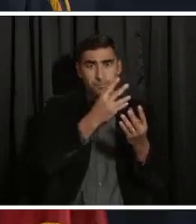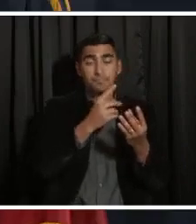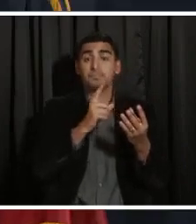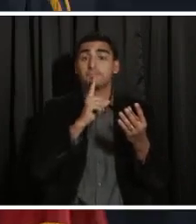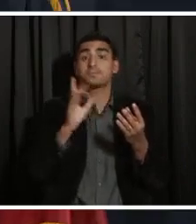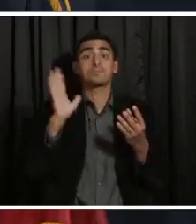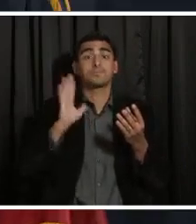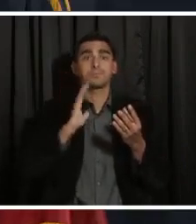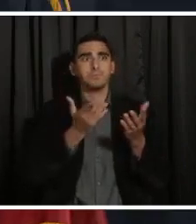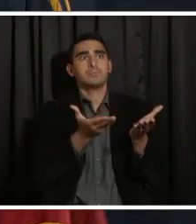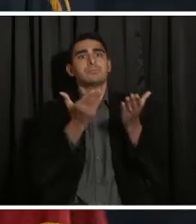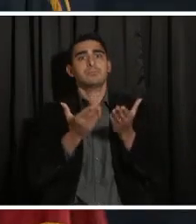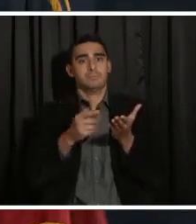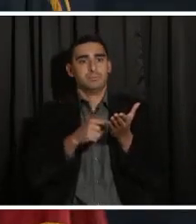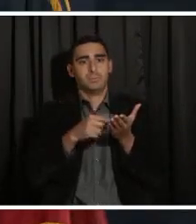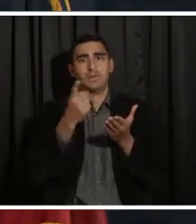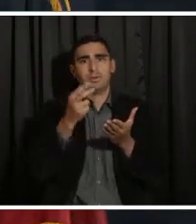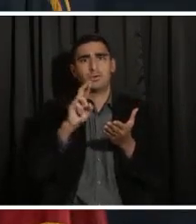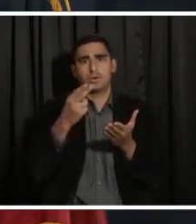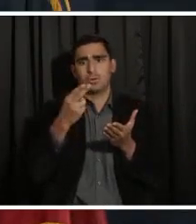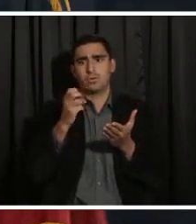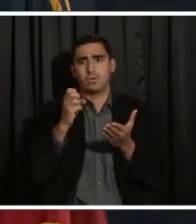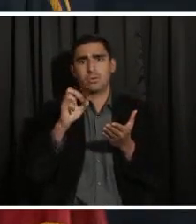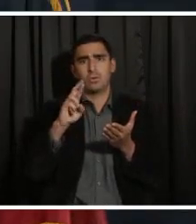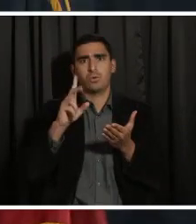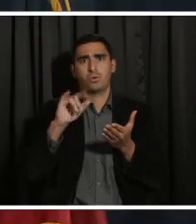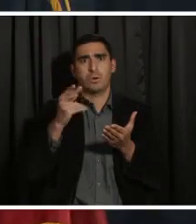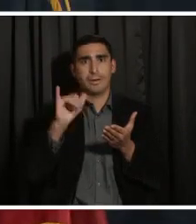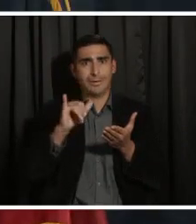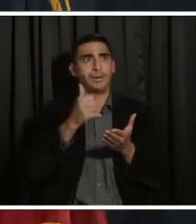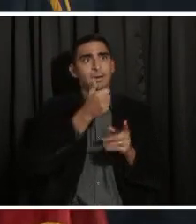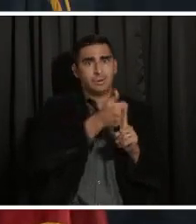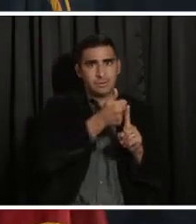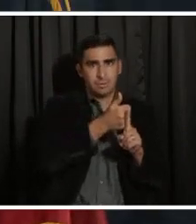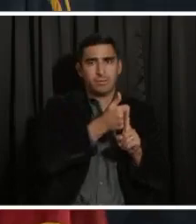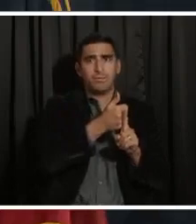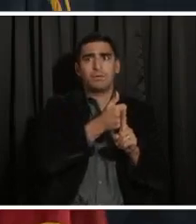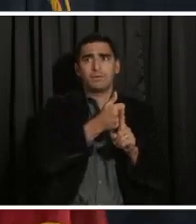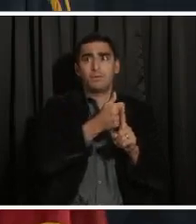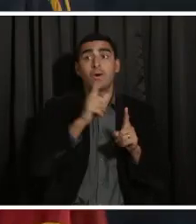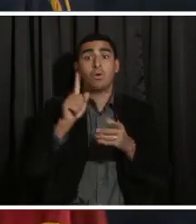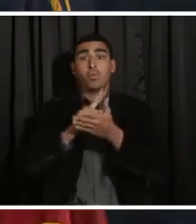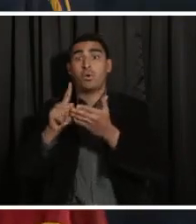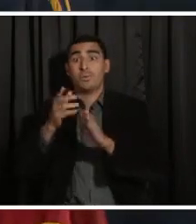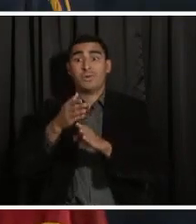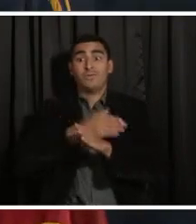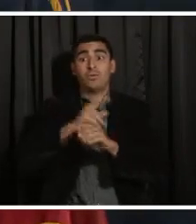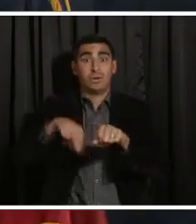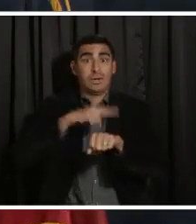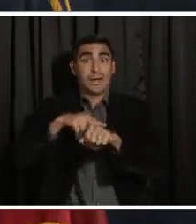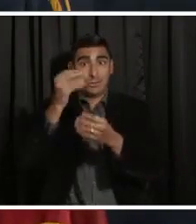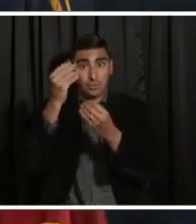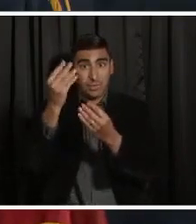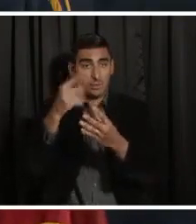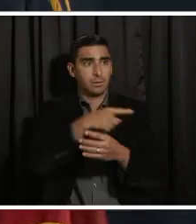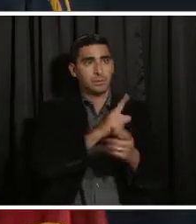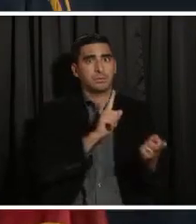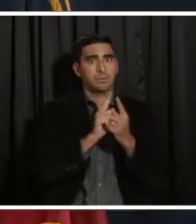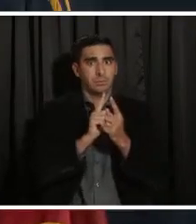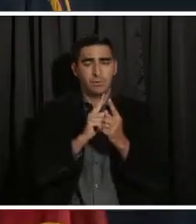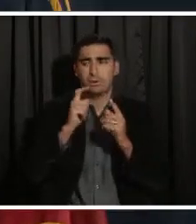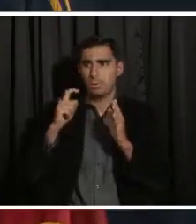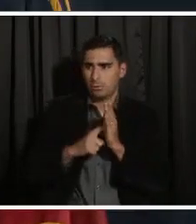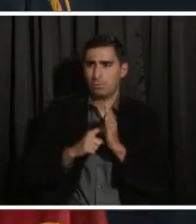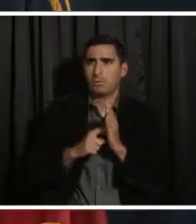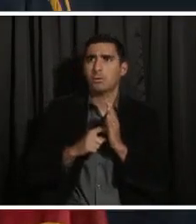me from Dr. Herlihy and the Colorado data, probably about a week ahead of the national data, that they showed that there was a greater drop-off